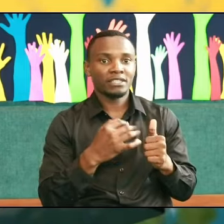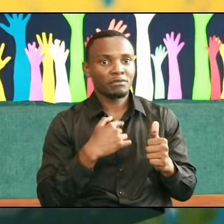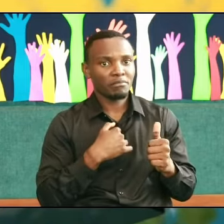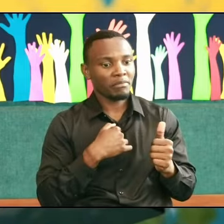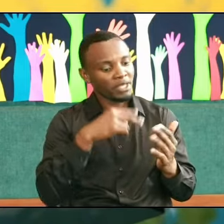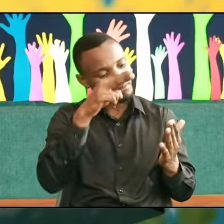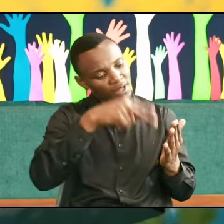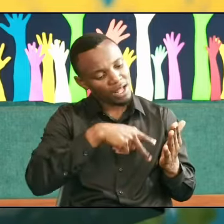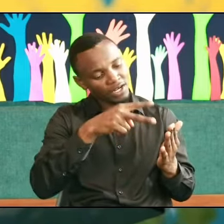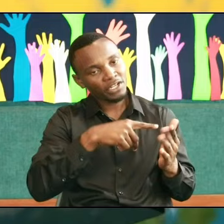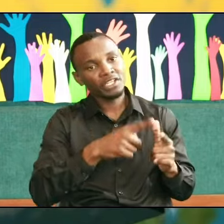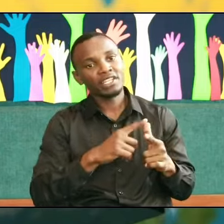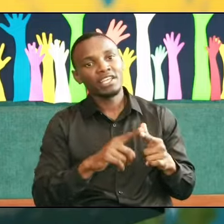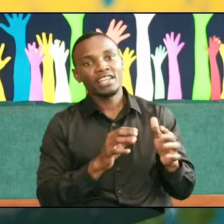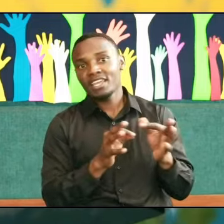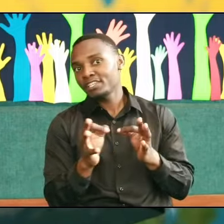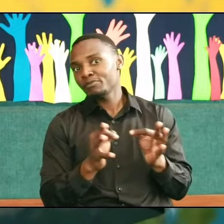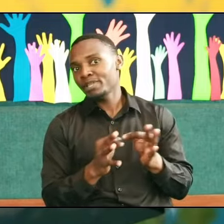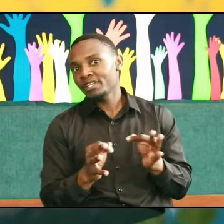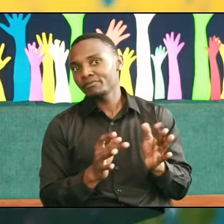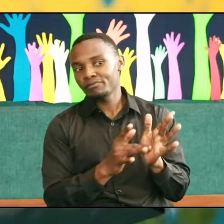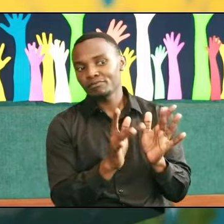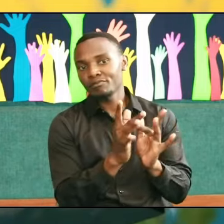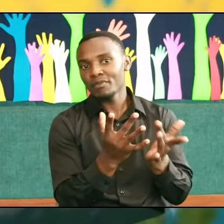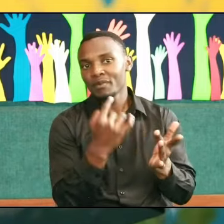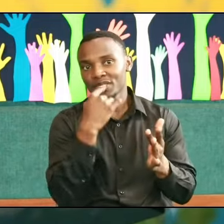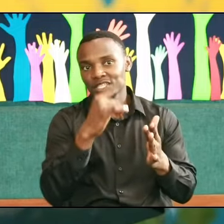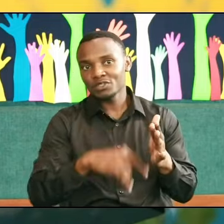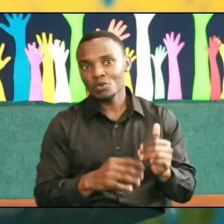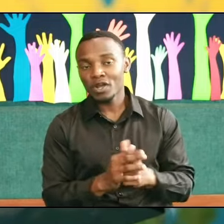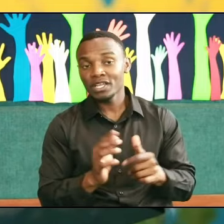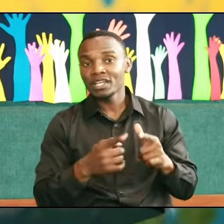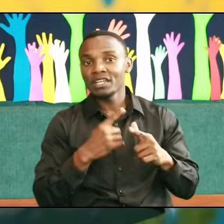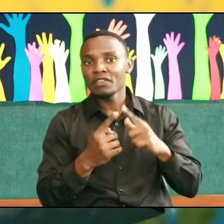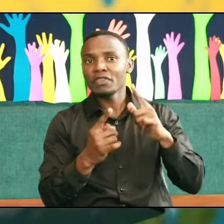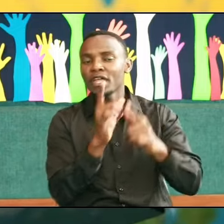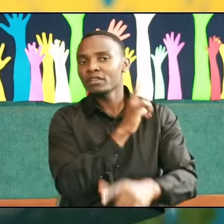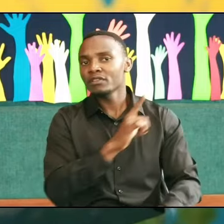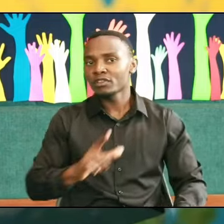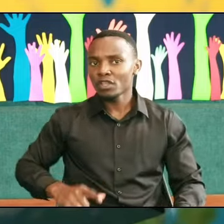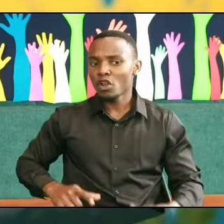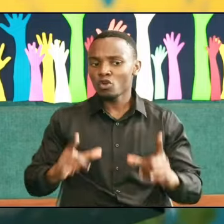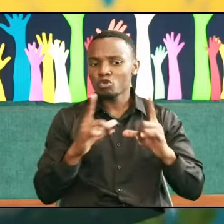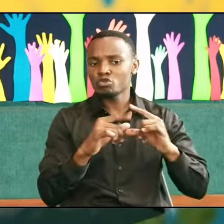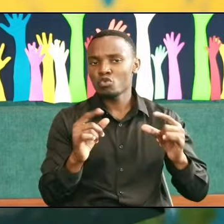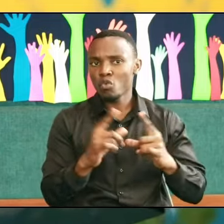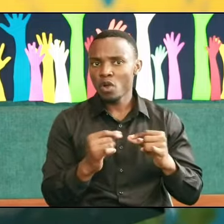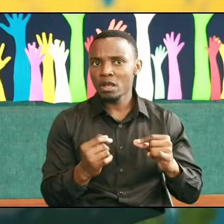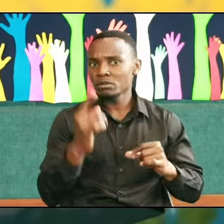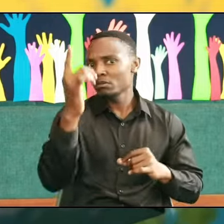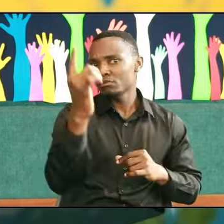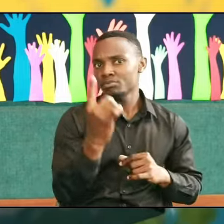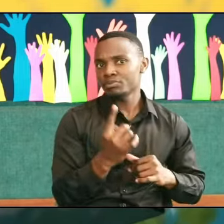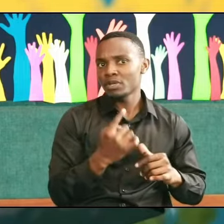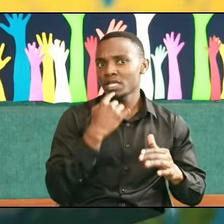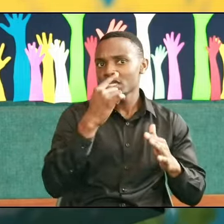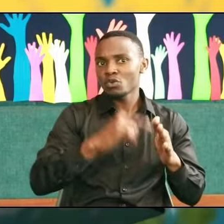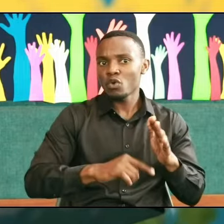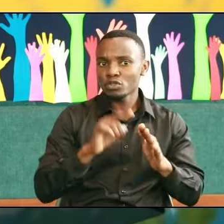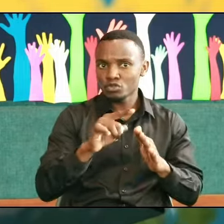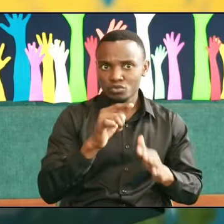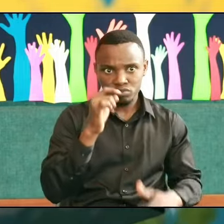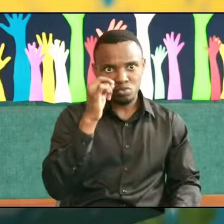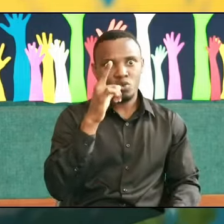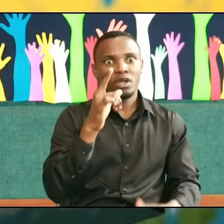explain it a bit. The Bible says, then the word of the Lord came to him saying, arise, go to